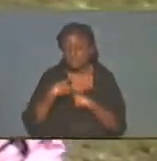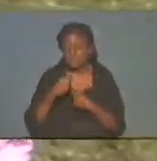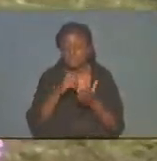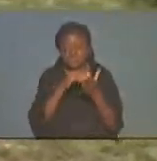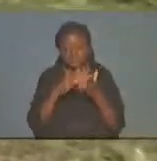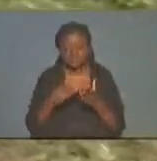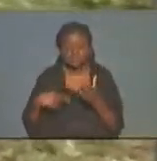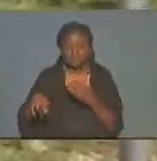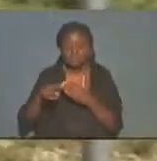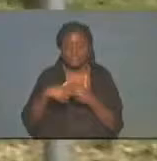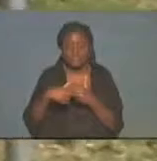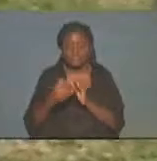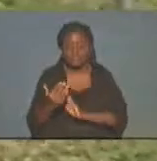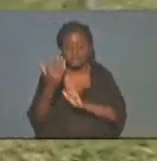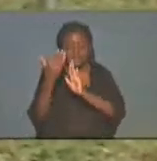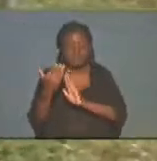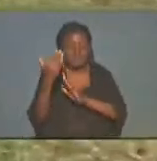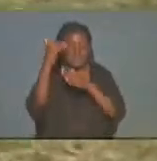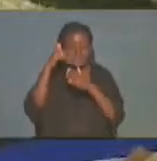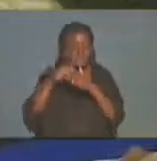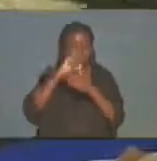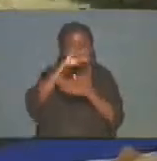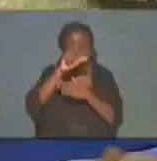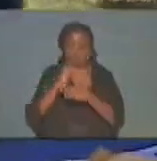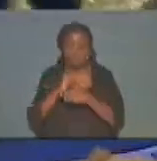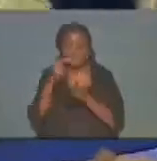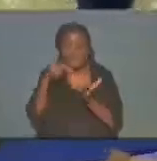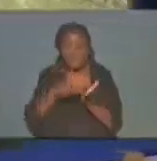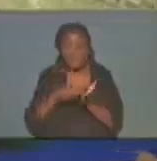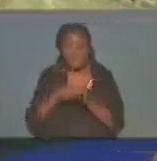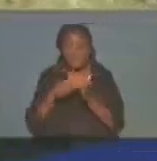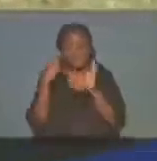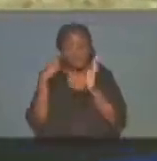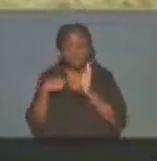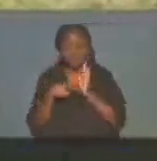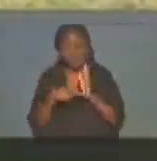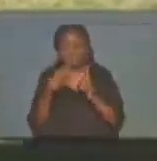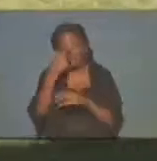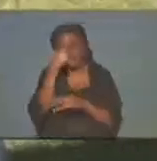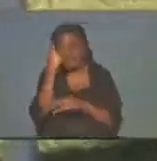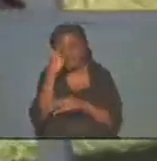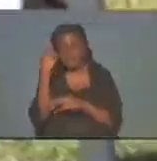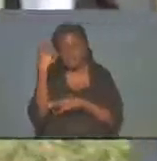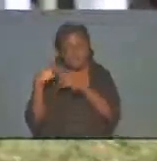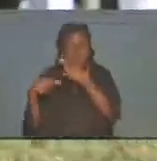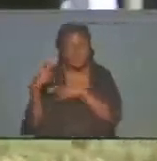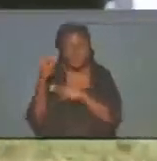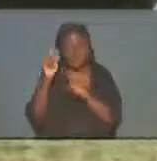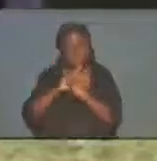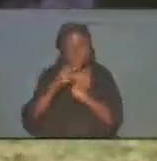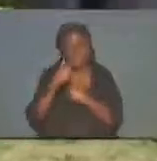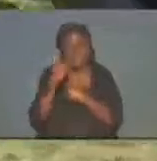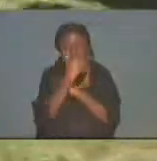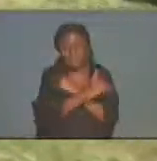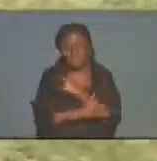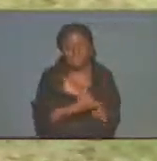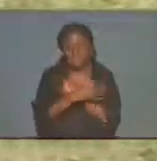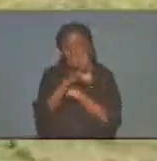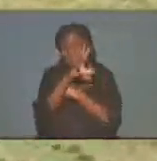year's festival in recognition of Black History Month and the country's 50th birthday as an independent